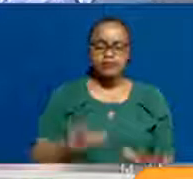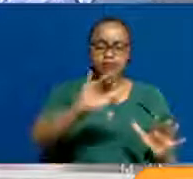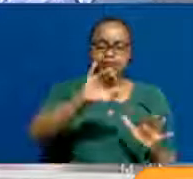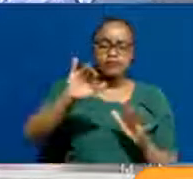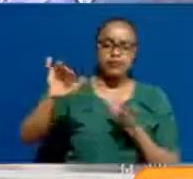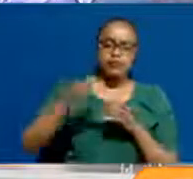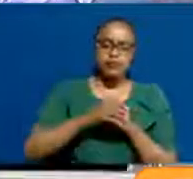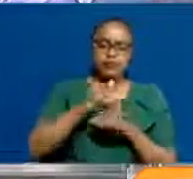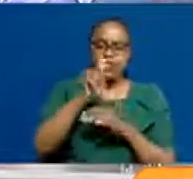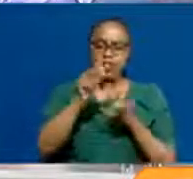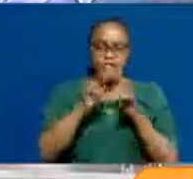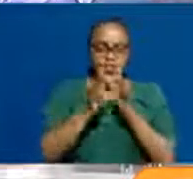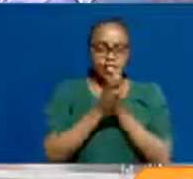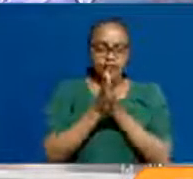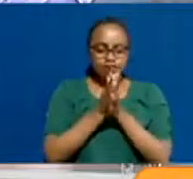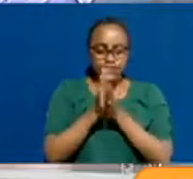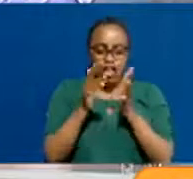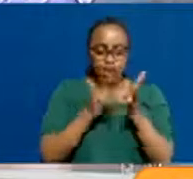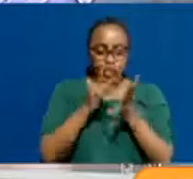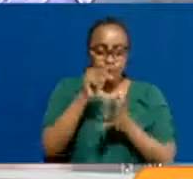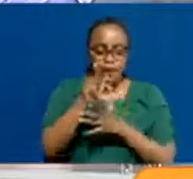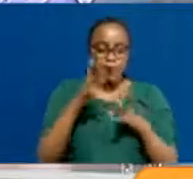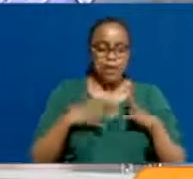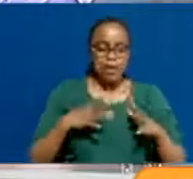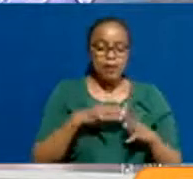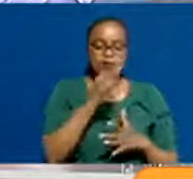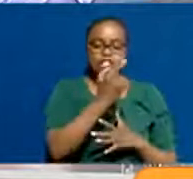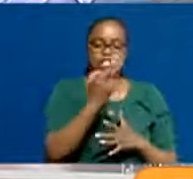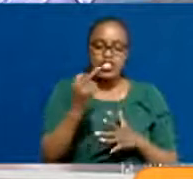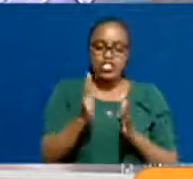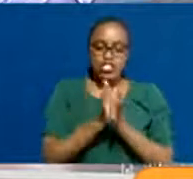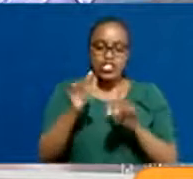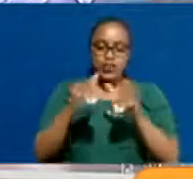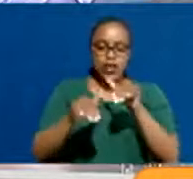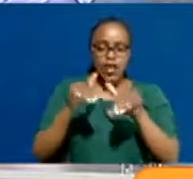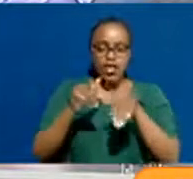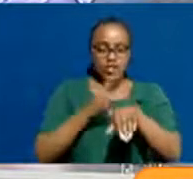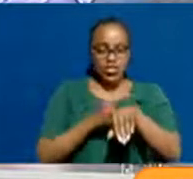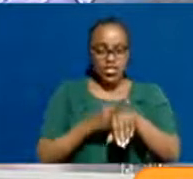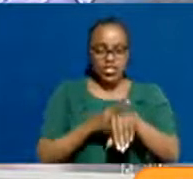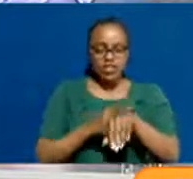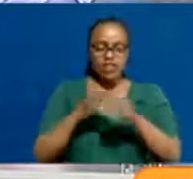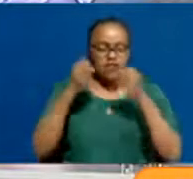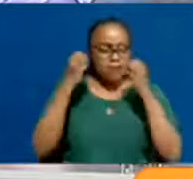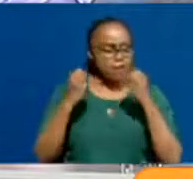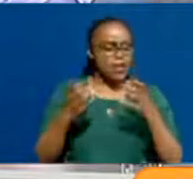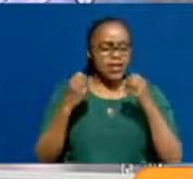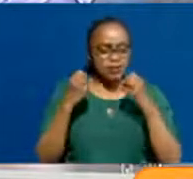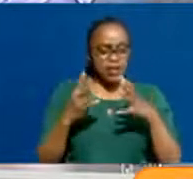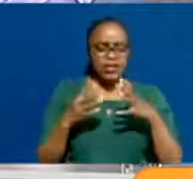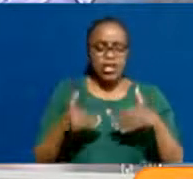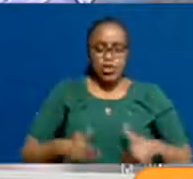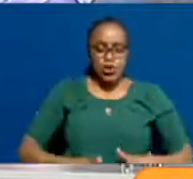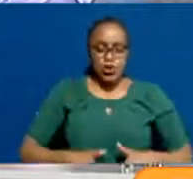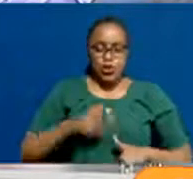And now to a rather interesting mode of payment. Now, in each general election cycle, hundreds of thousands of